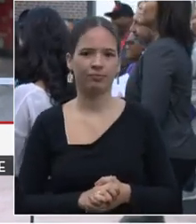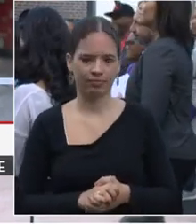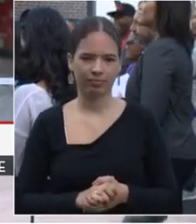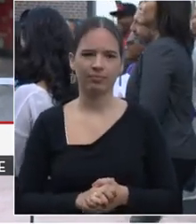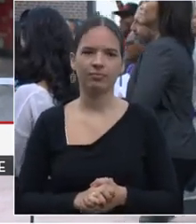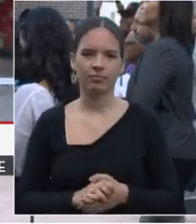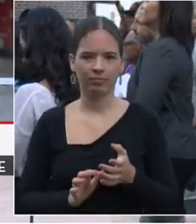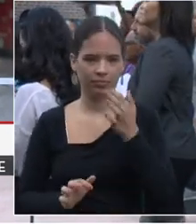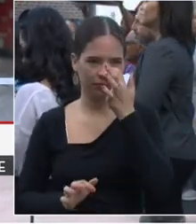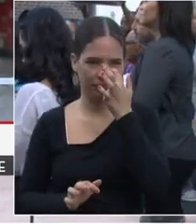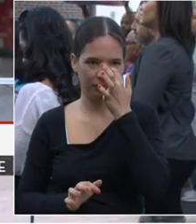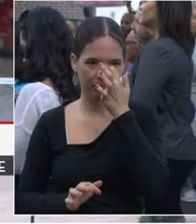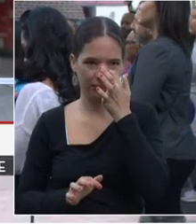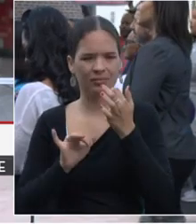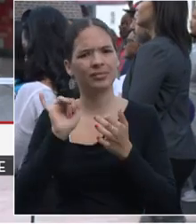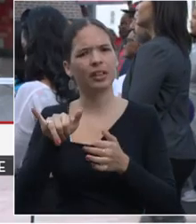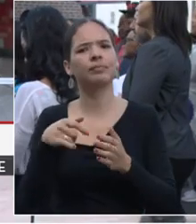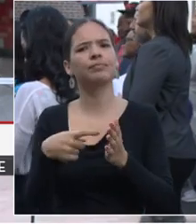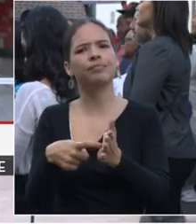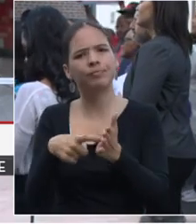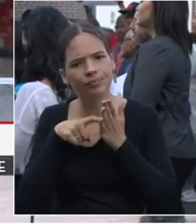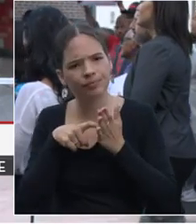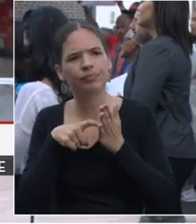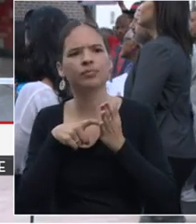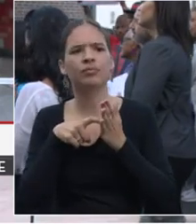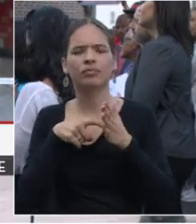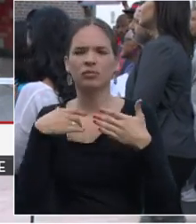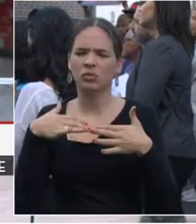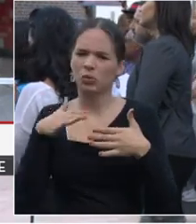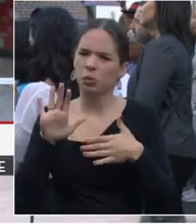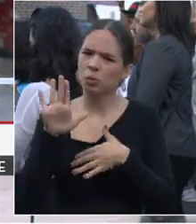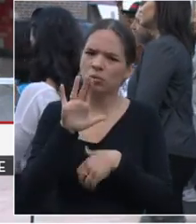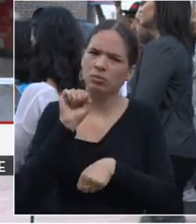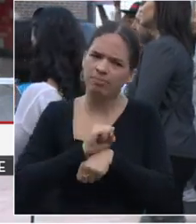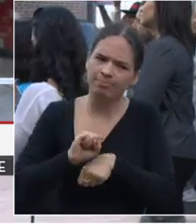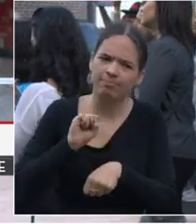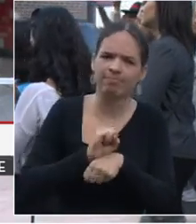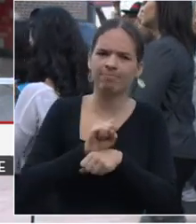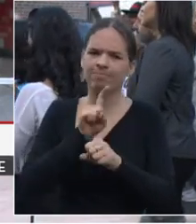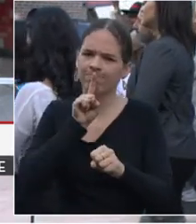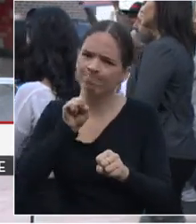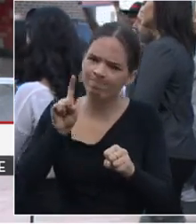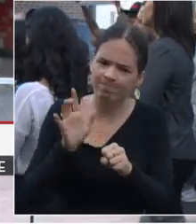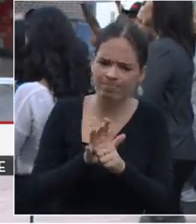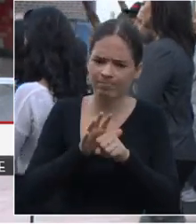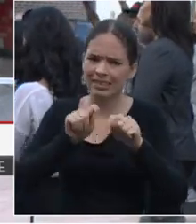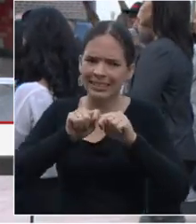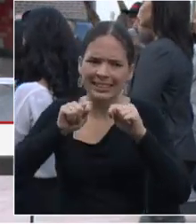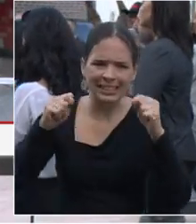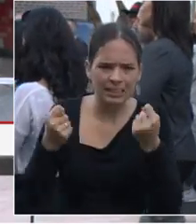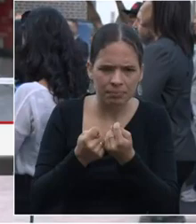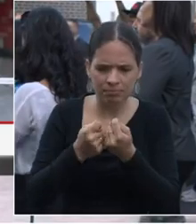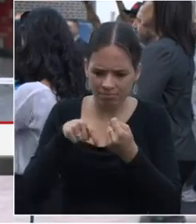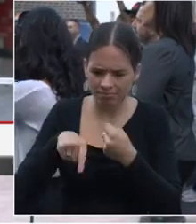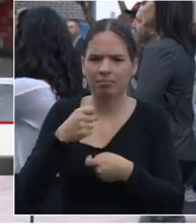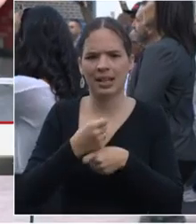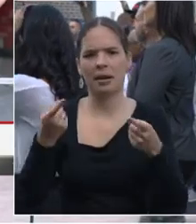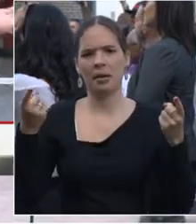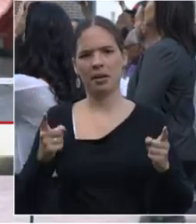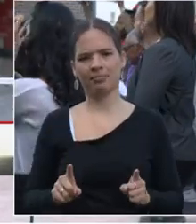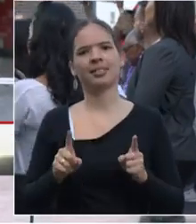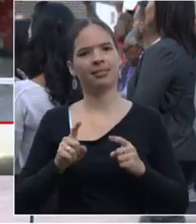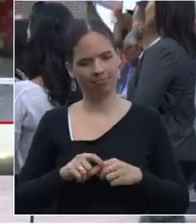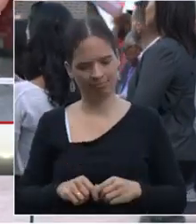It takes a very, very hardworking and dedicated team to even make this possible. So if we could give a